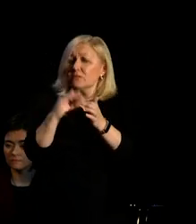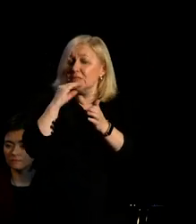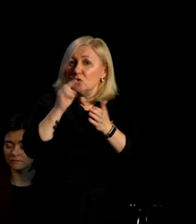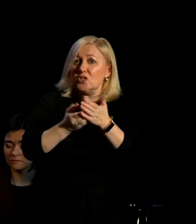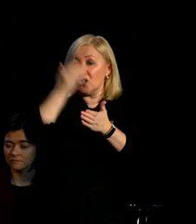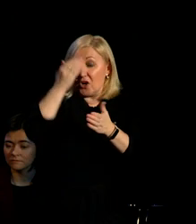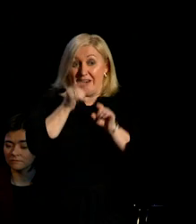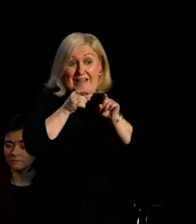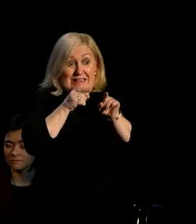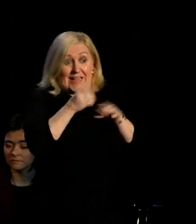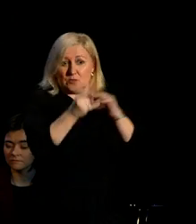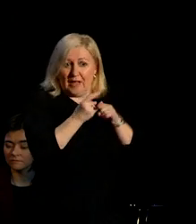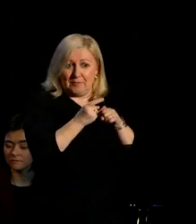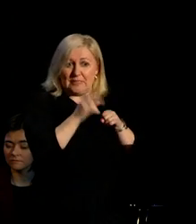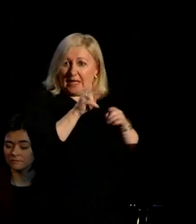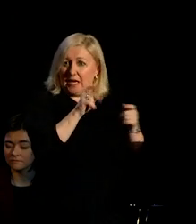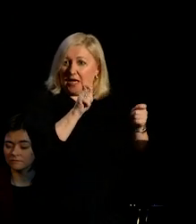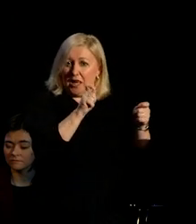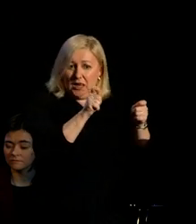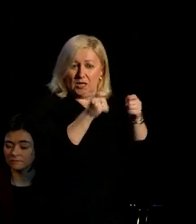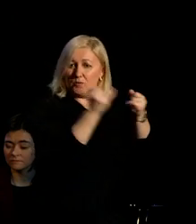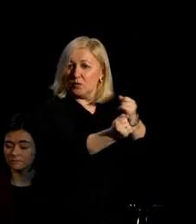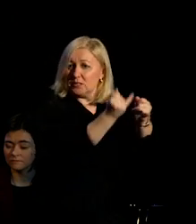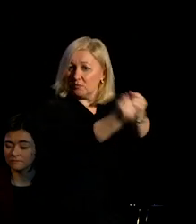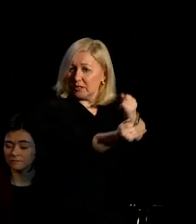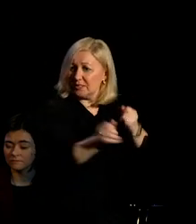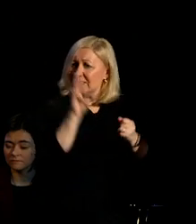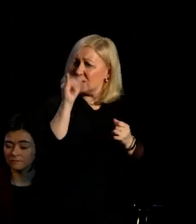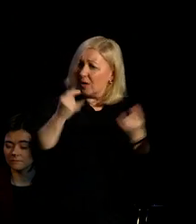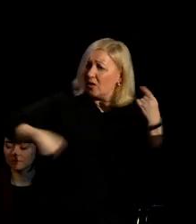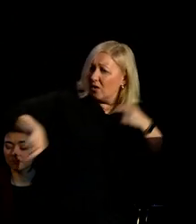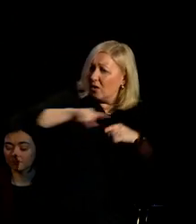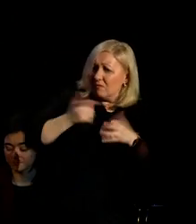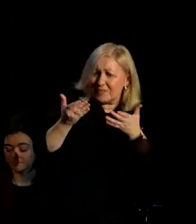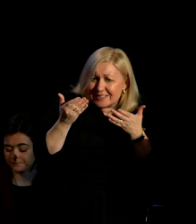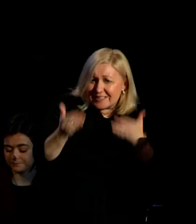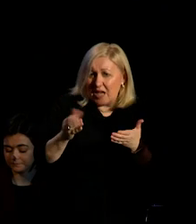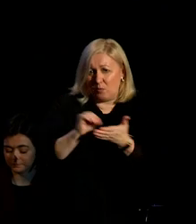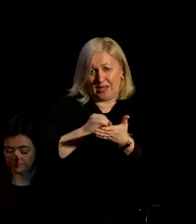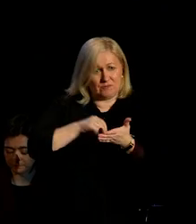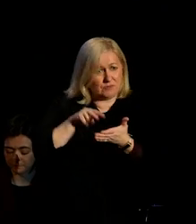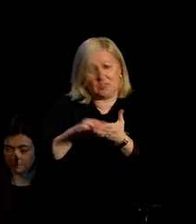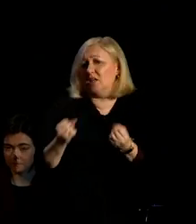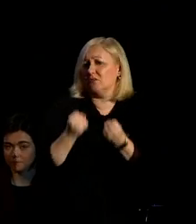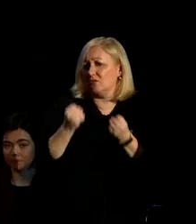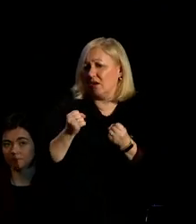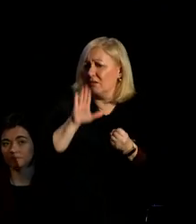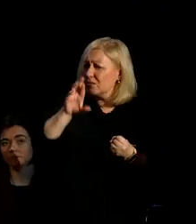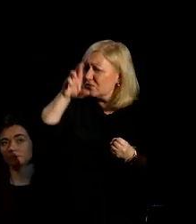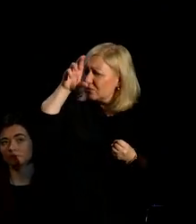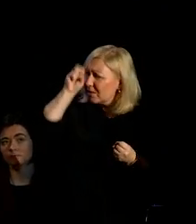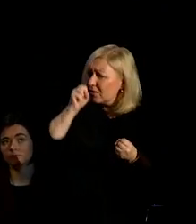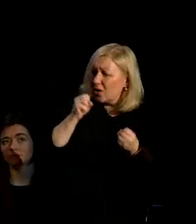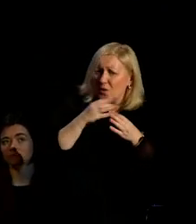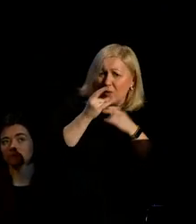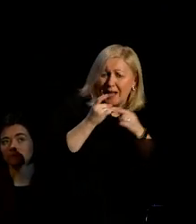democracy on this Holocaust Memorial Day to remembering the atrocities of the Shoah and the bigotry,